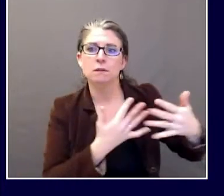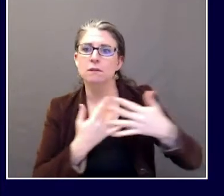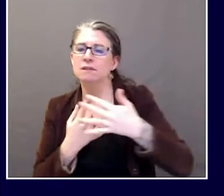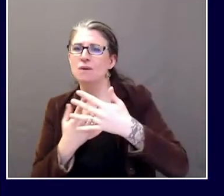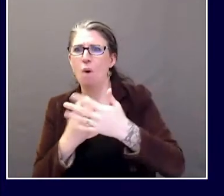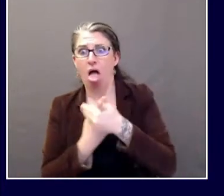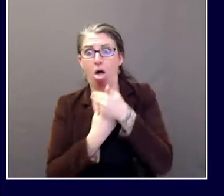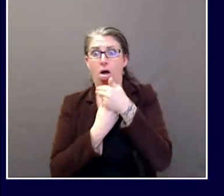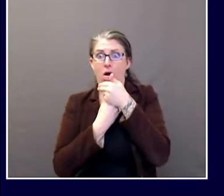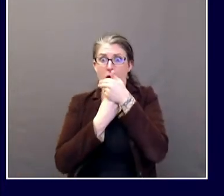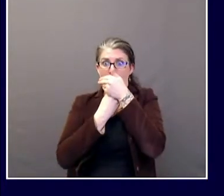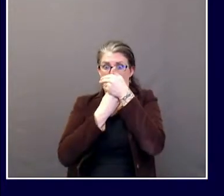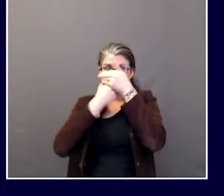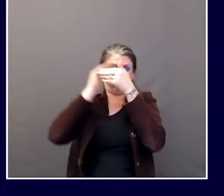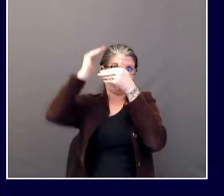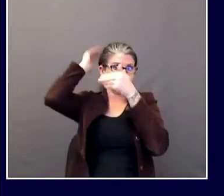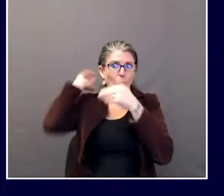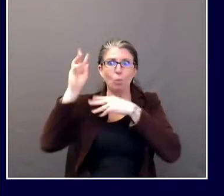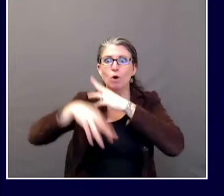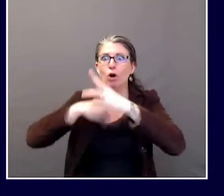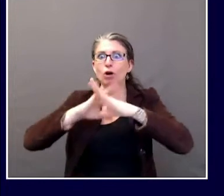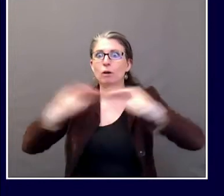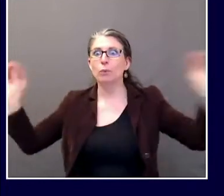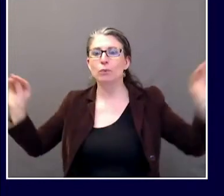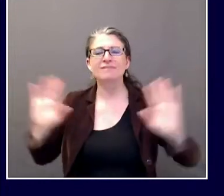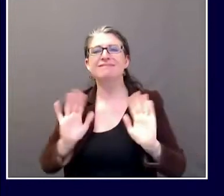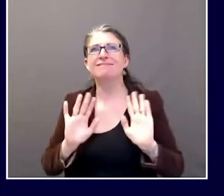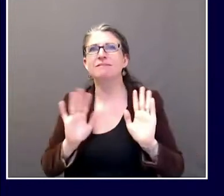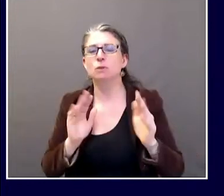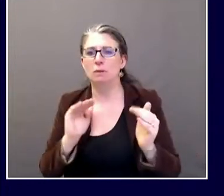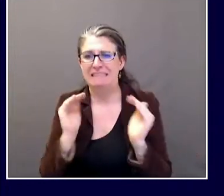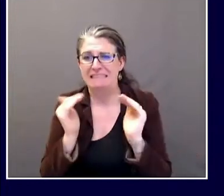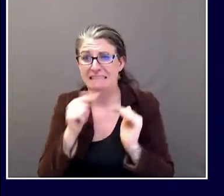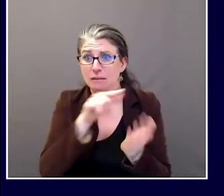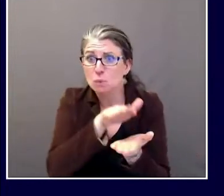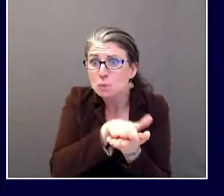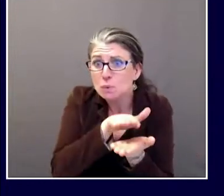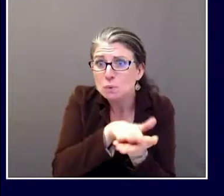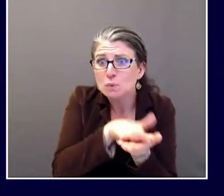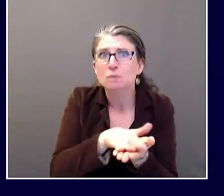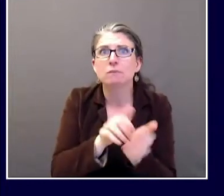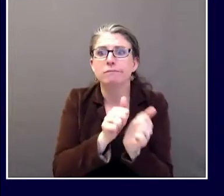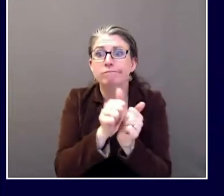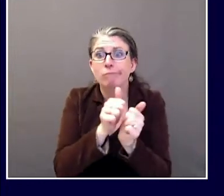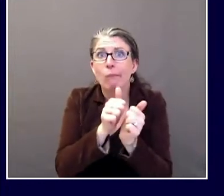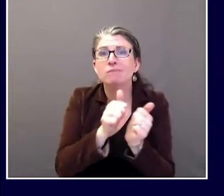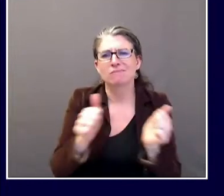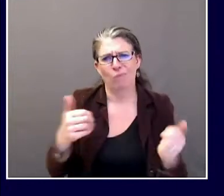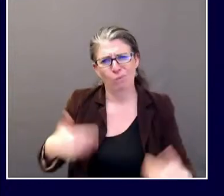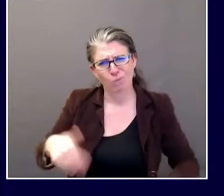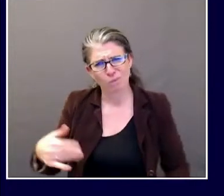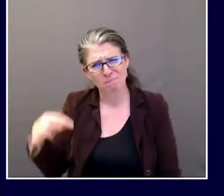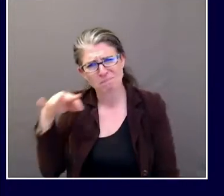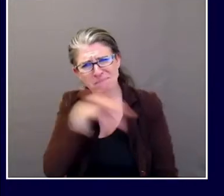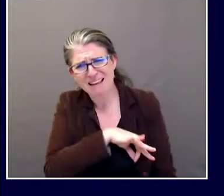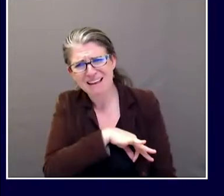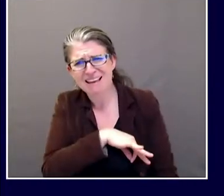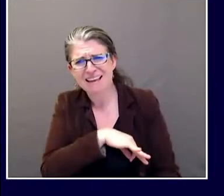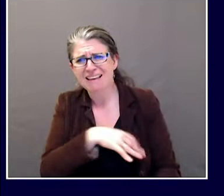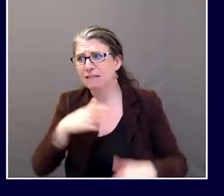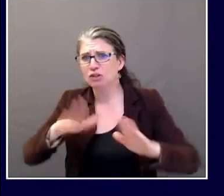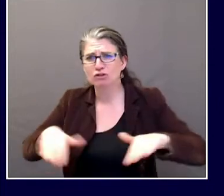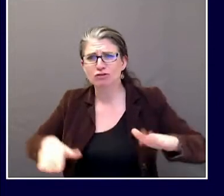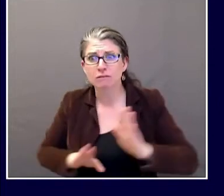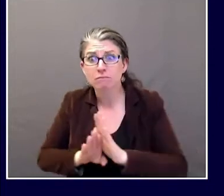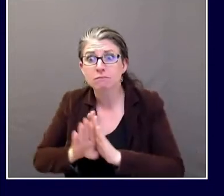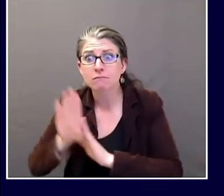risk. Overall, as we've seen the data evolve, as well as the work that those who are involved in those leagues, we've believed that school